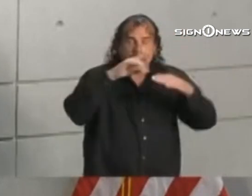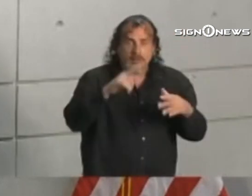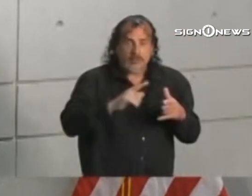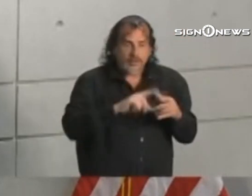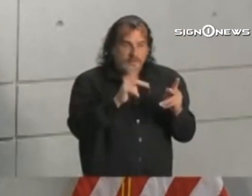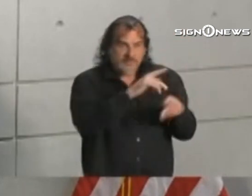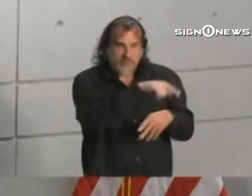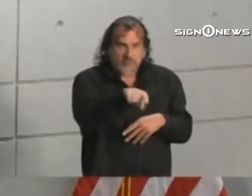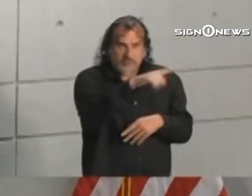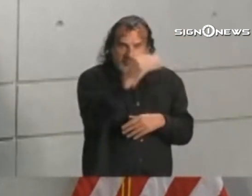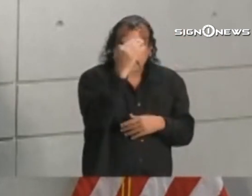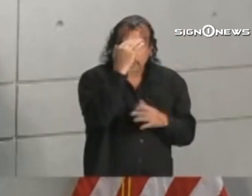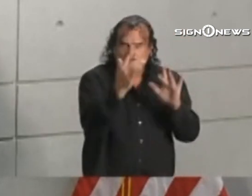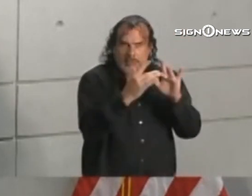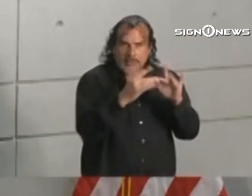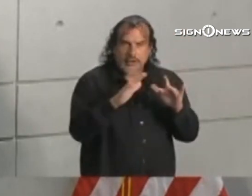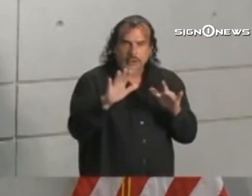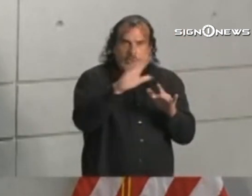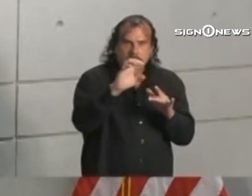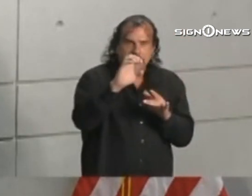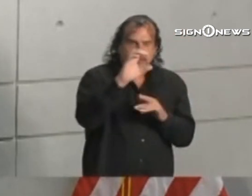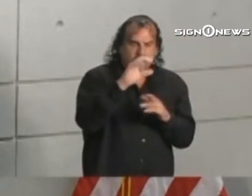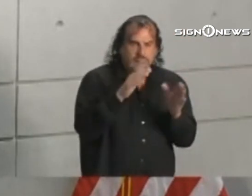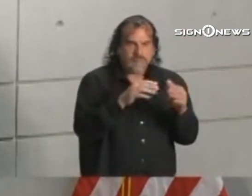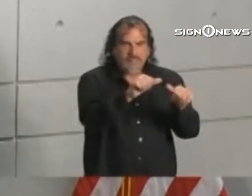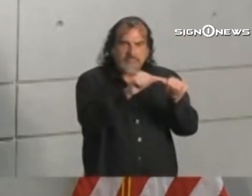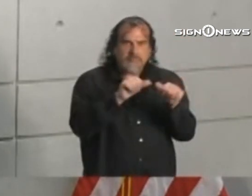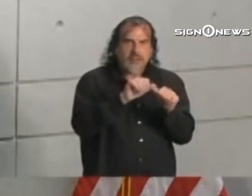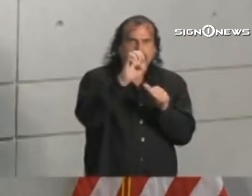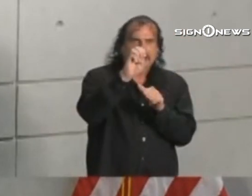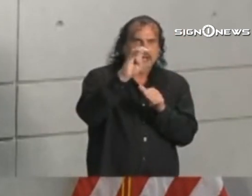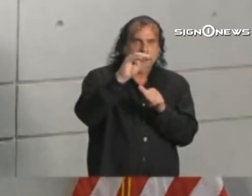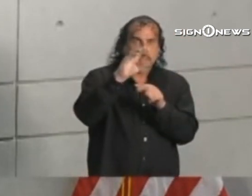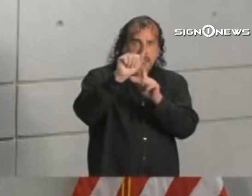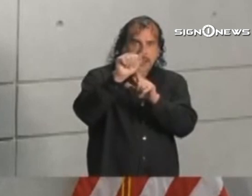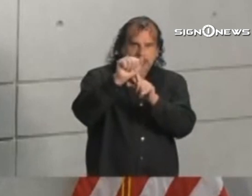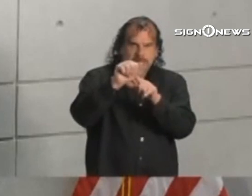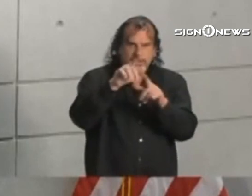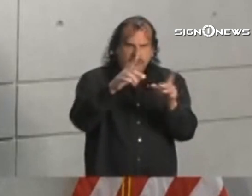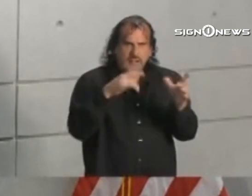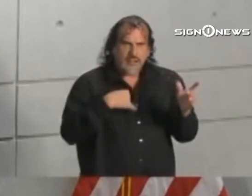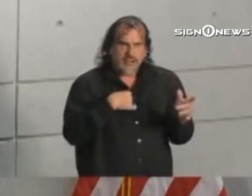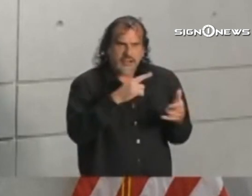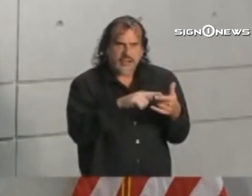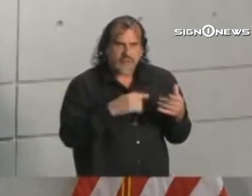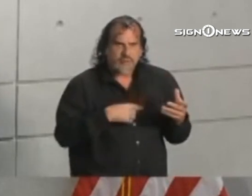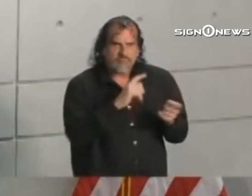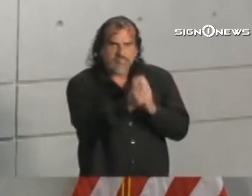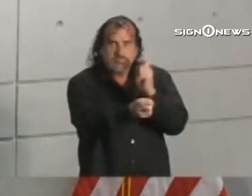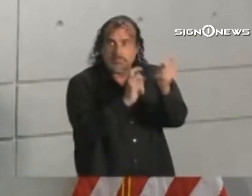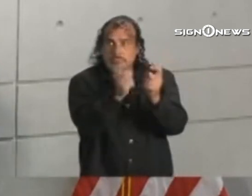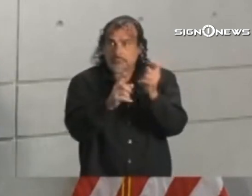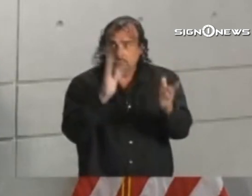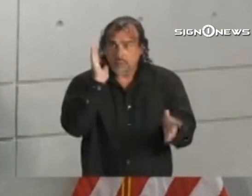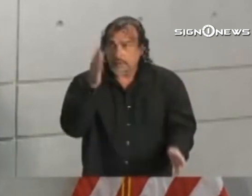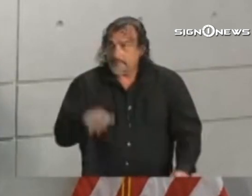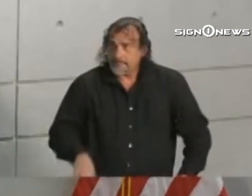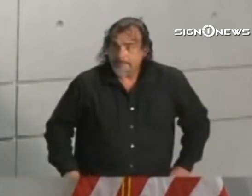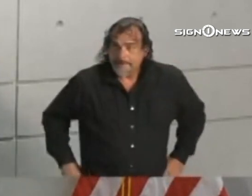coastal counties know to contact their local EMA director, and they'd be more than happy to facilitate getting them sand and sandbags.